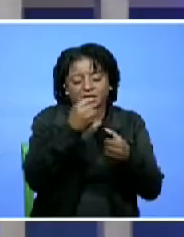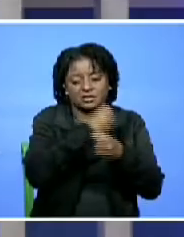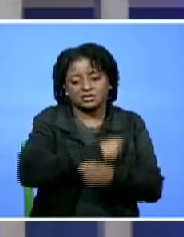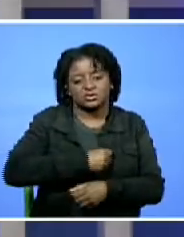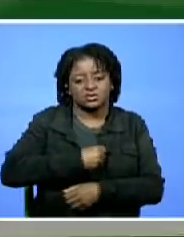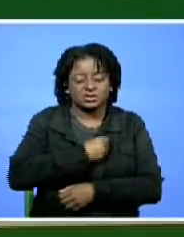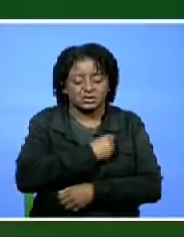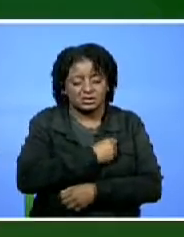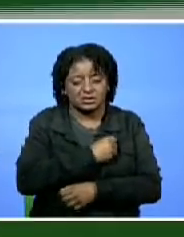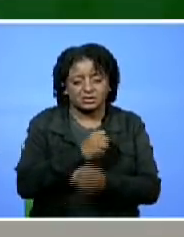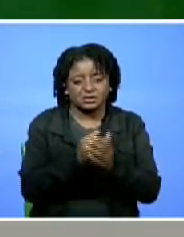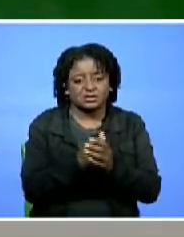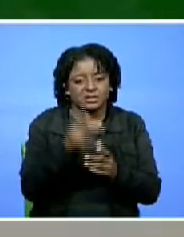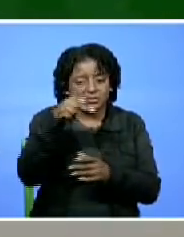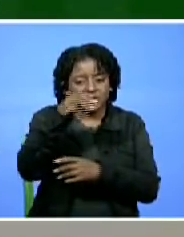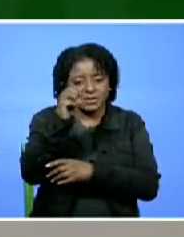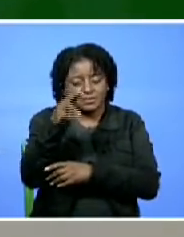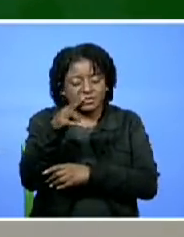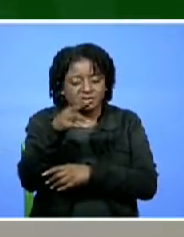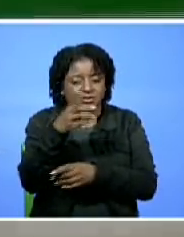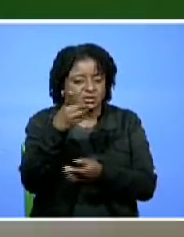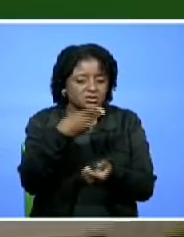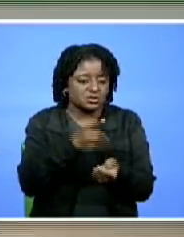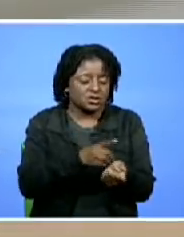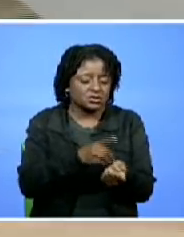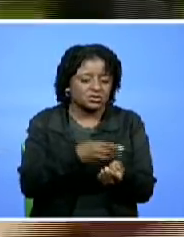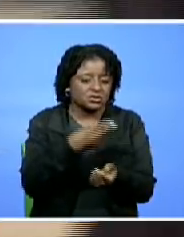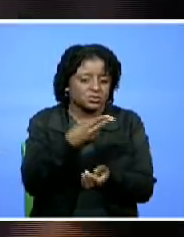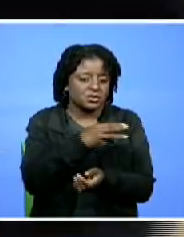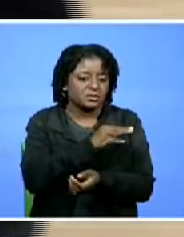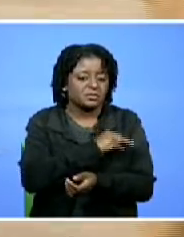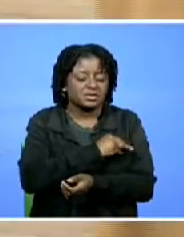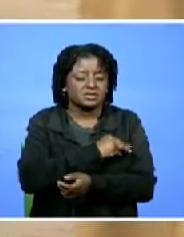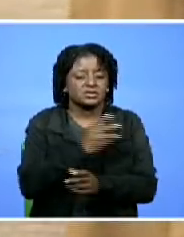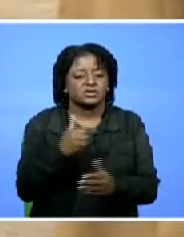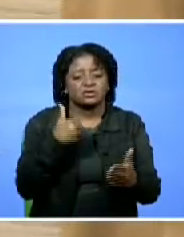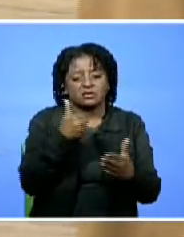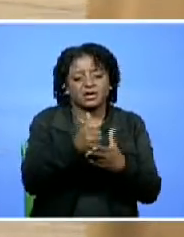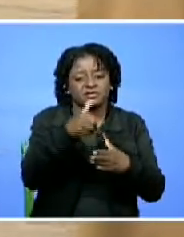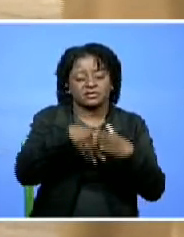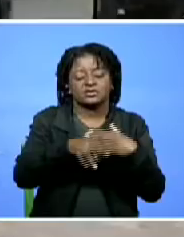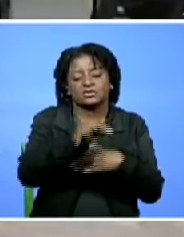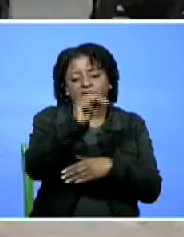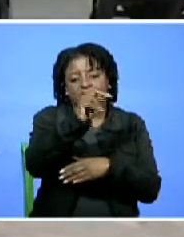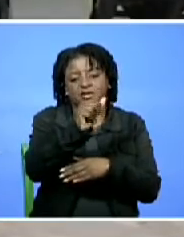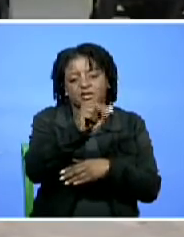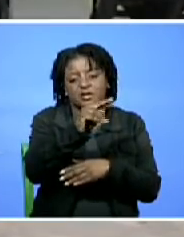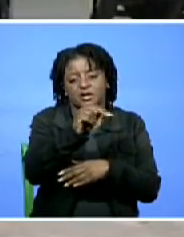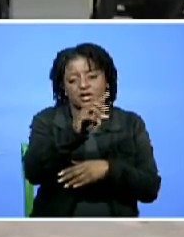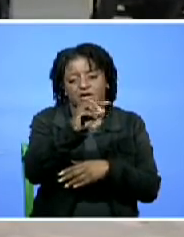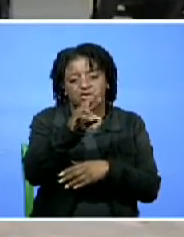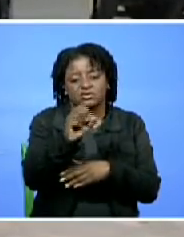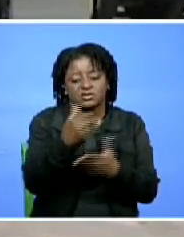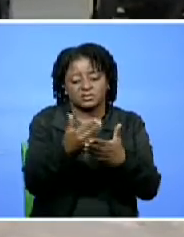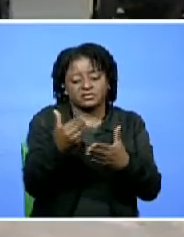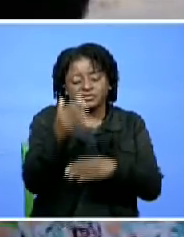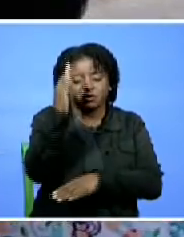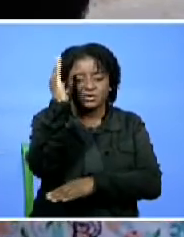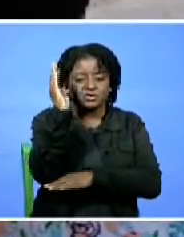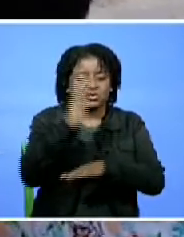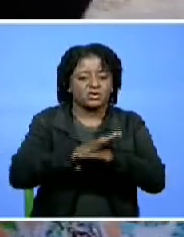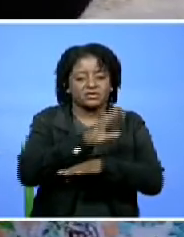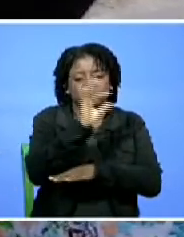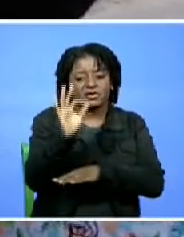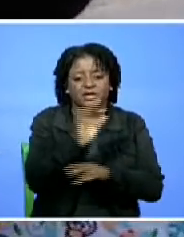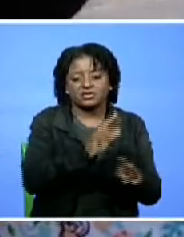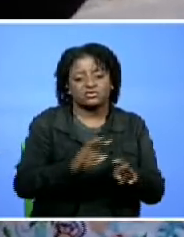reports. Dr. The Honorable Hubert Minnis arrived in North Andros right before noon on Friday and traveled to the administrator's office to